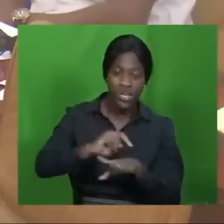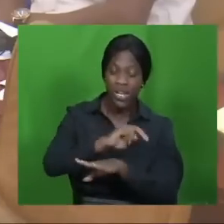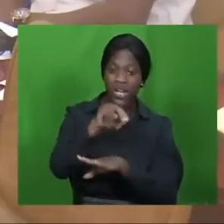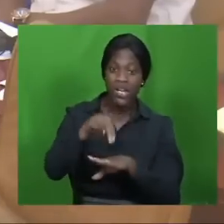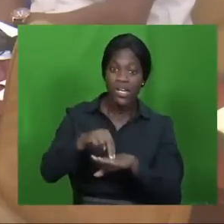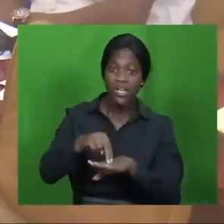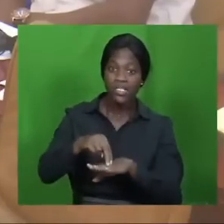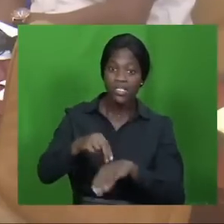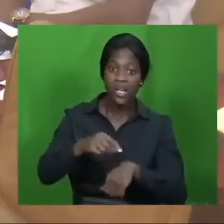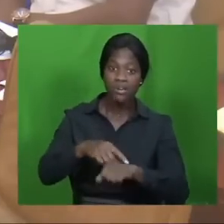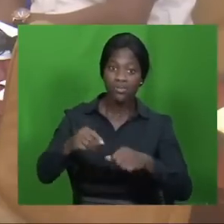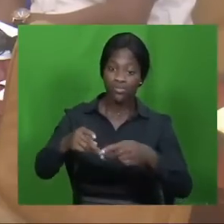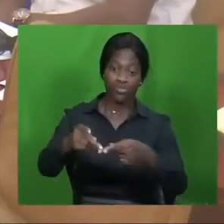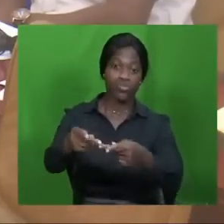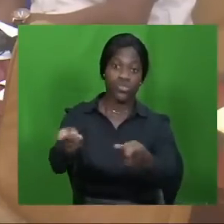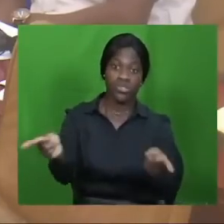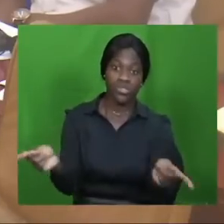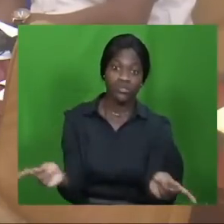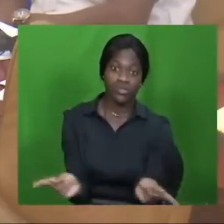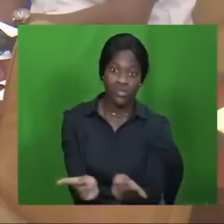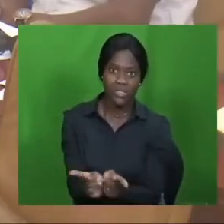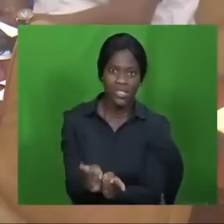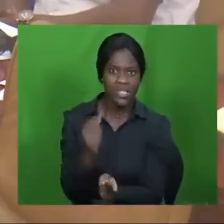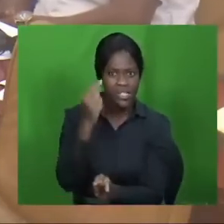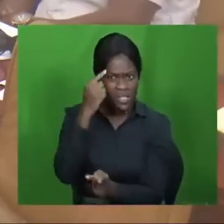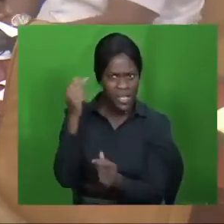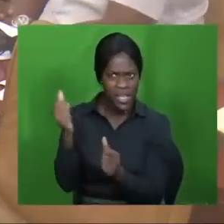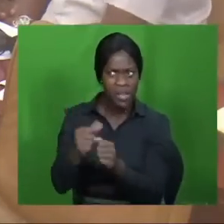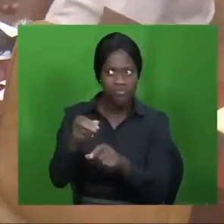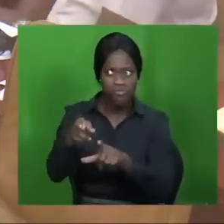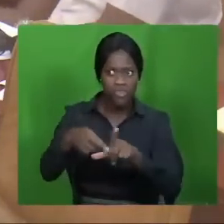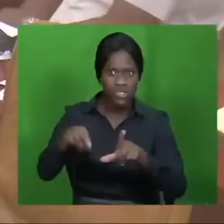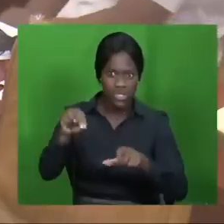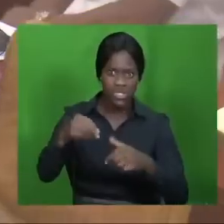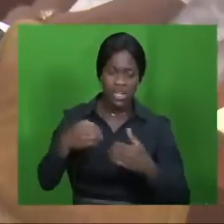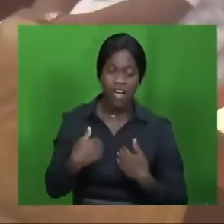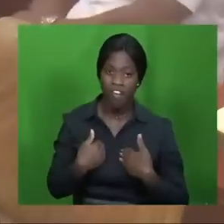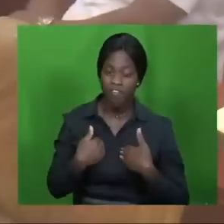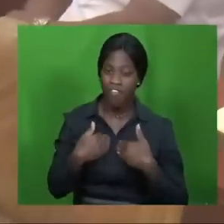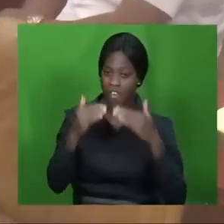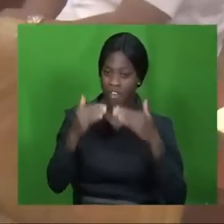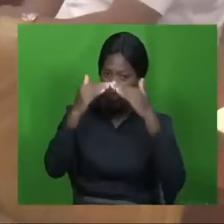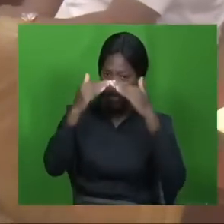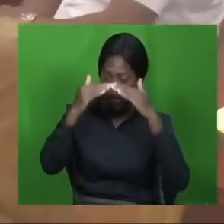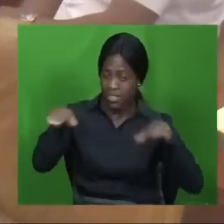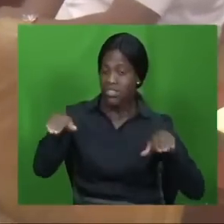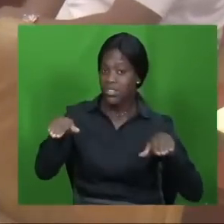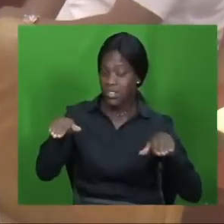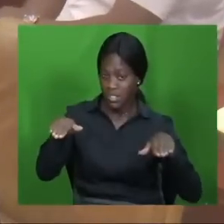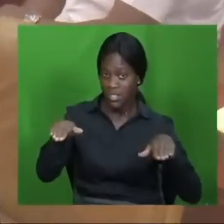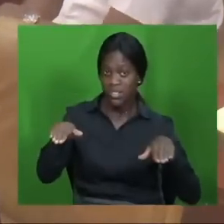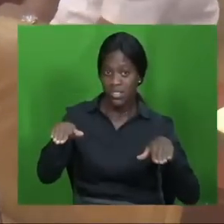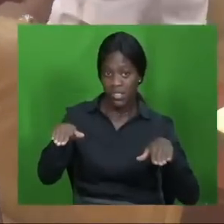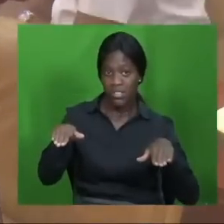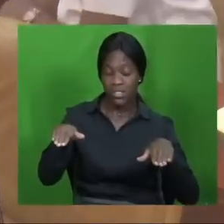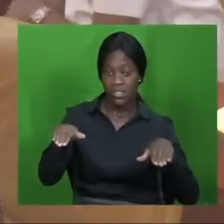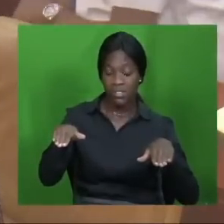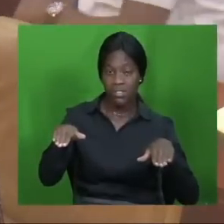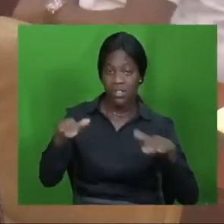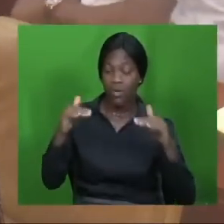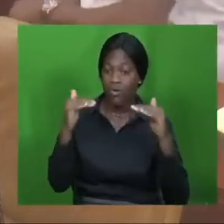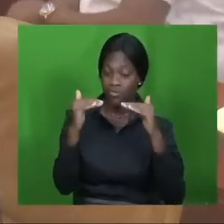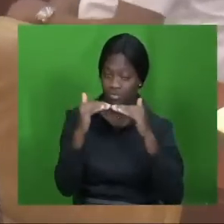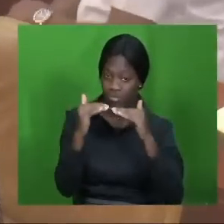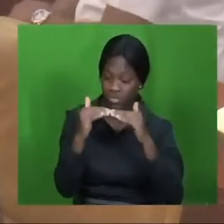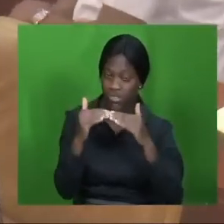regional capital must have a standard playing football field. We were at the Accra Sports Stadium last Saturday, 17th of December, when